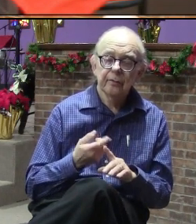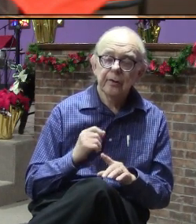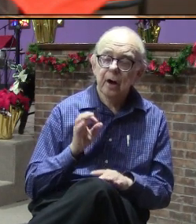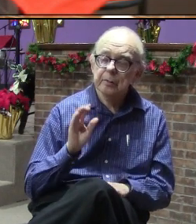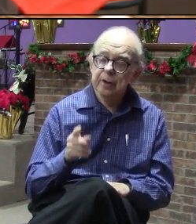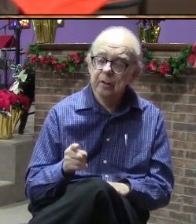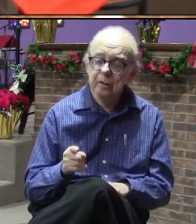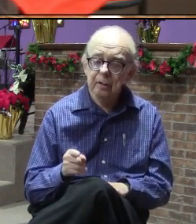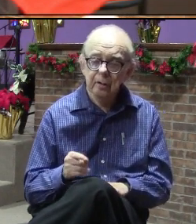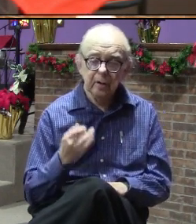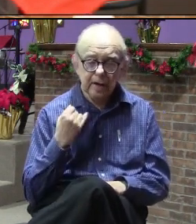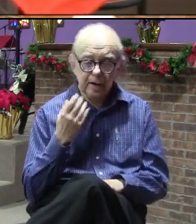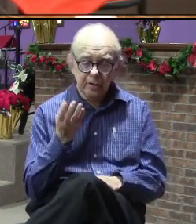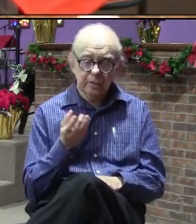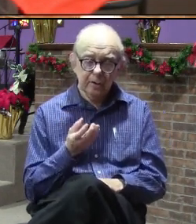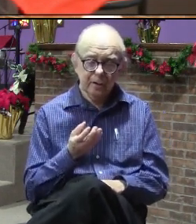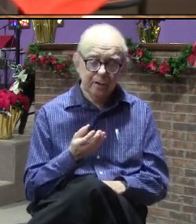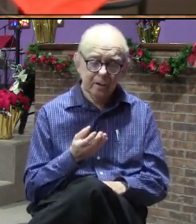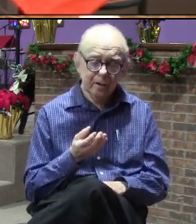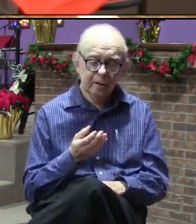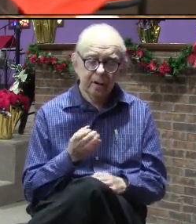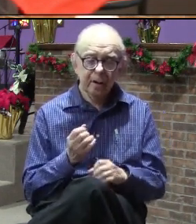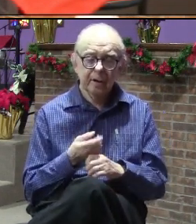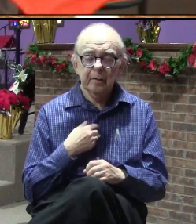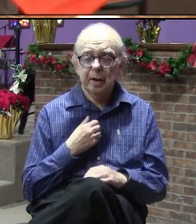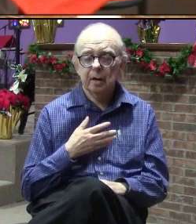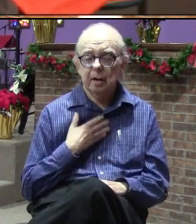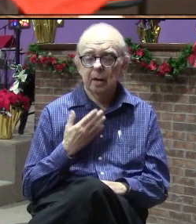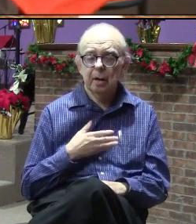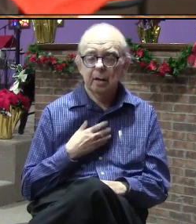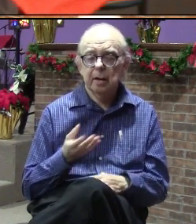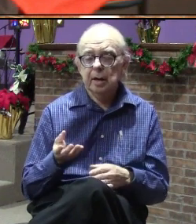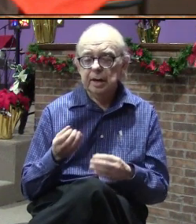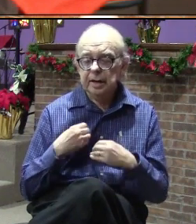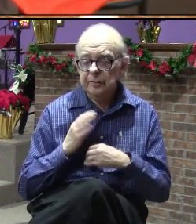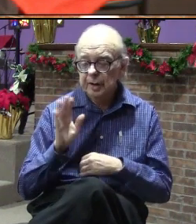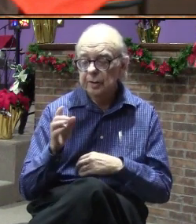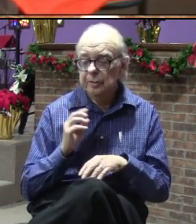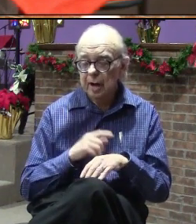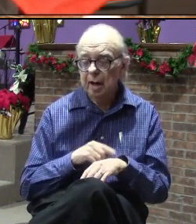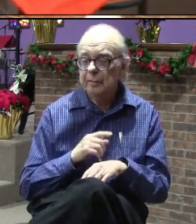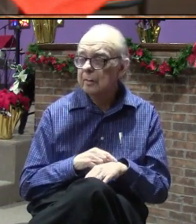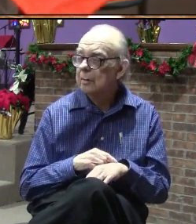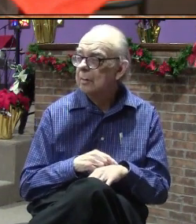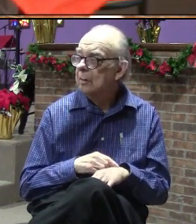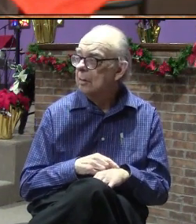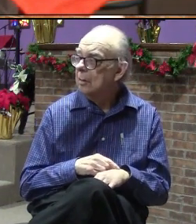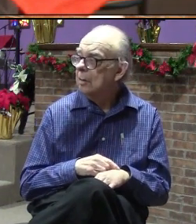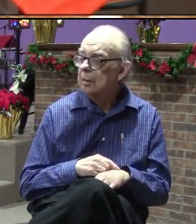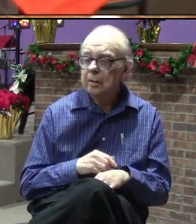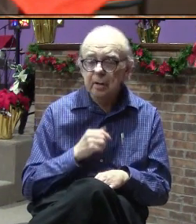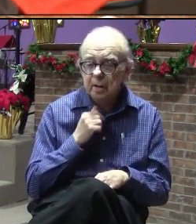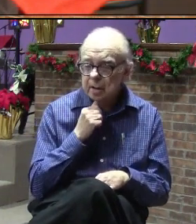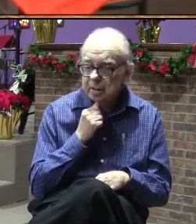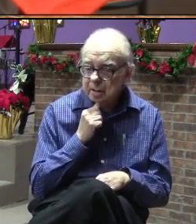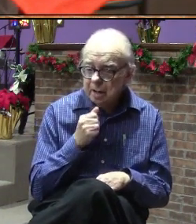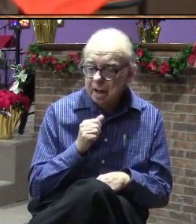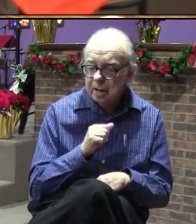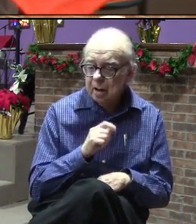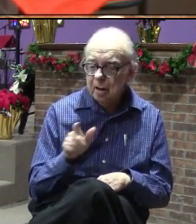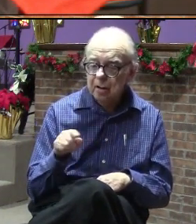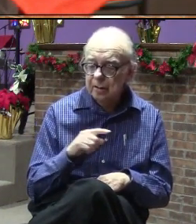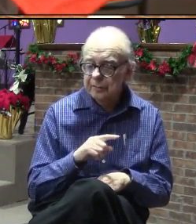And so if you really want to make me happy, give me your time. Not all of you.